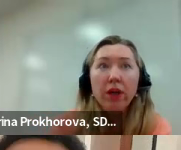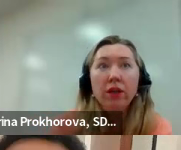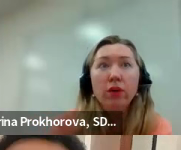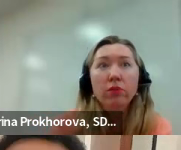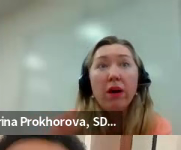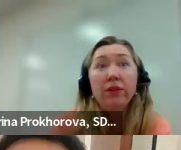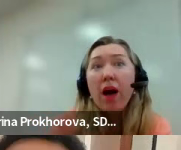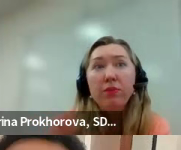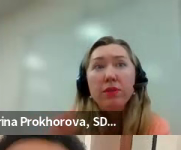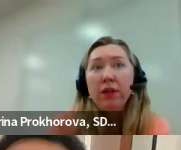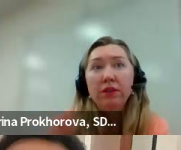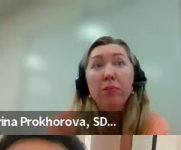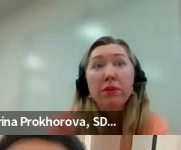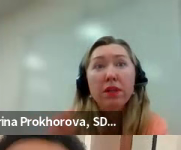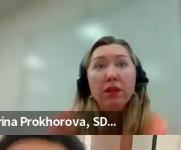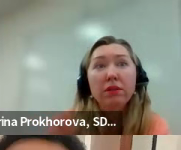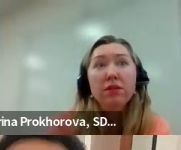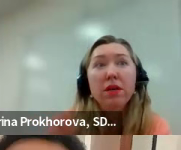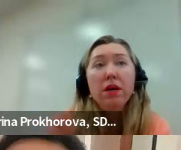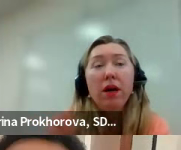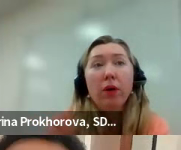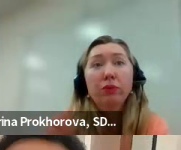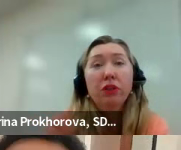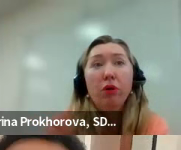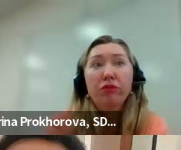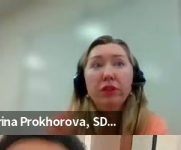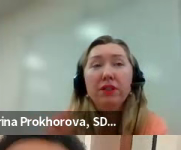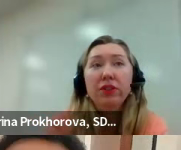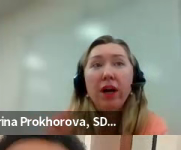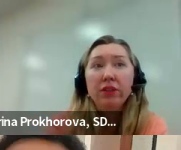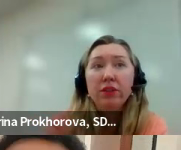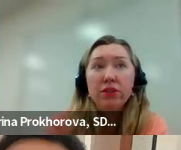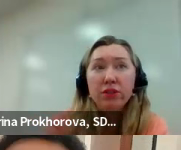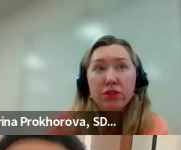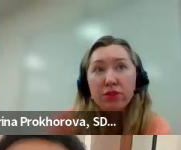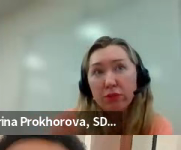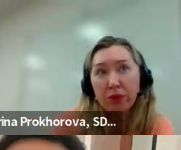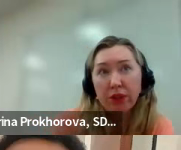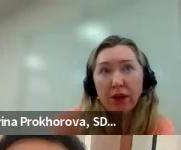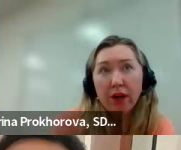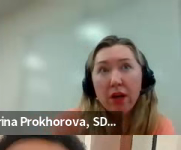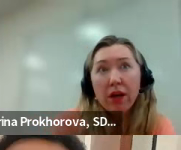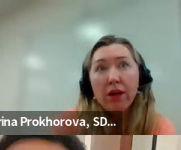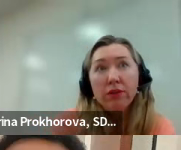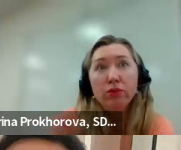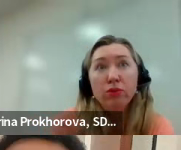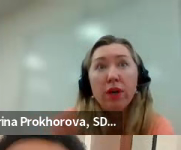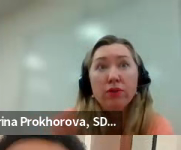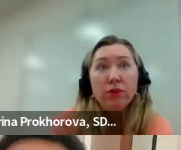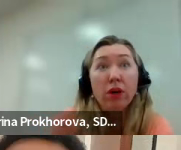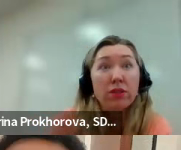shopping and all about apps and typing skills. We offer it like 300 seniors served per year